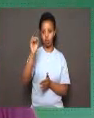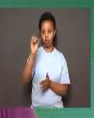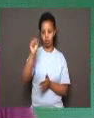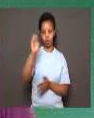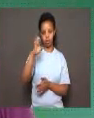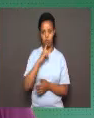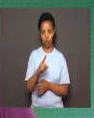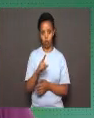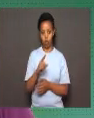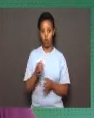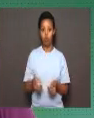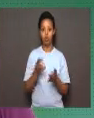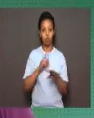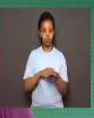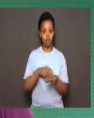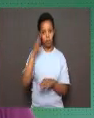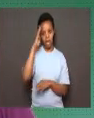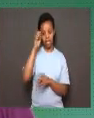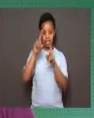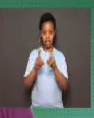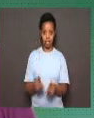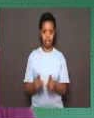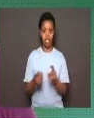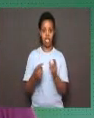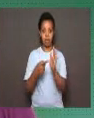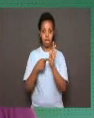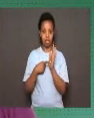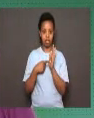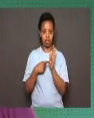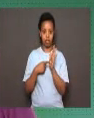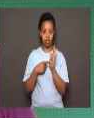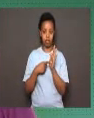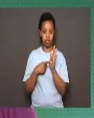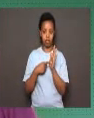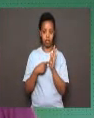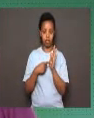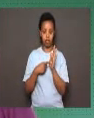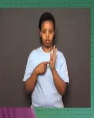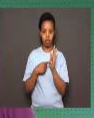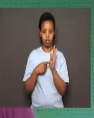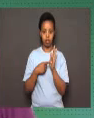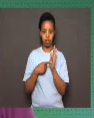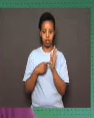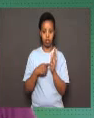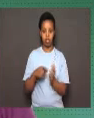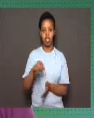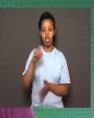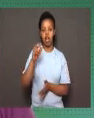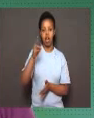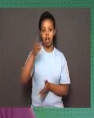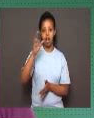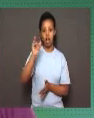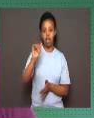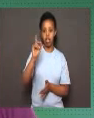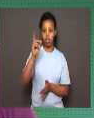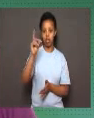Generally, Benedict's test shows the presence of aldehydes and alpha-hydroxy